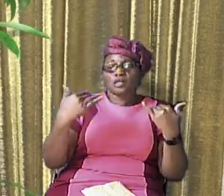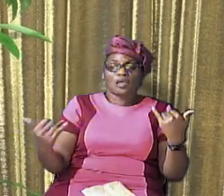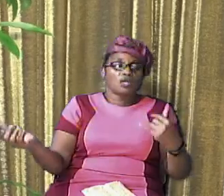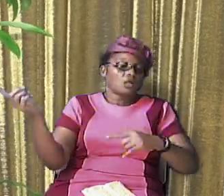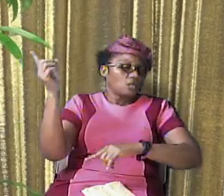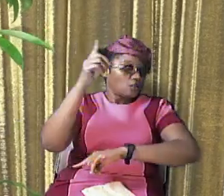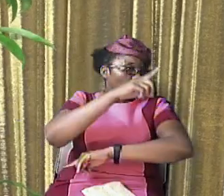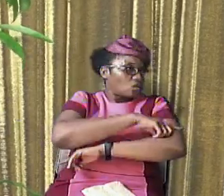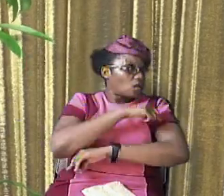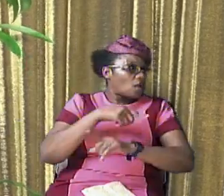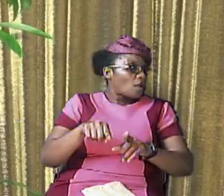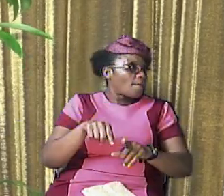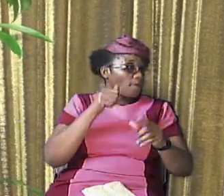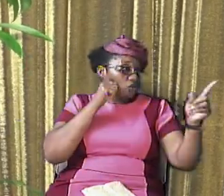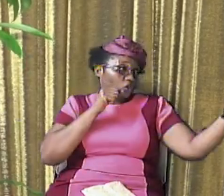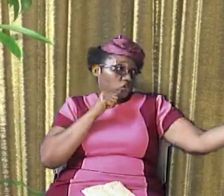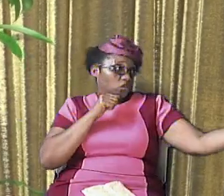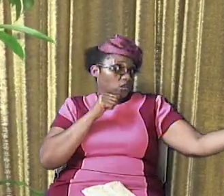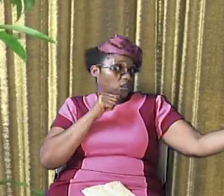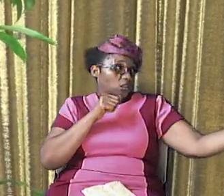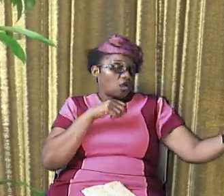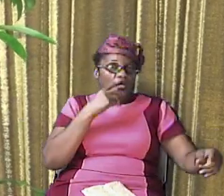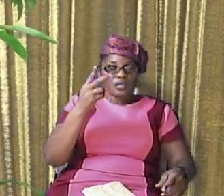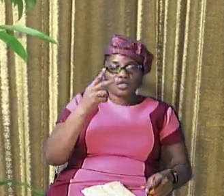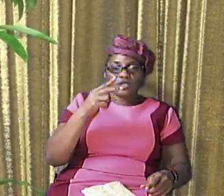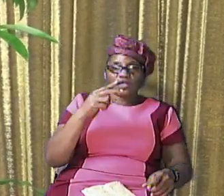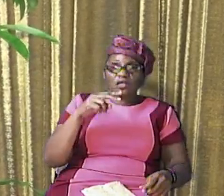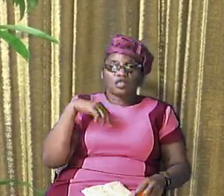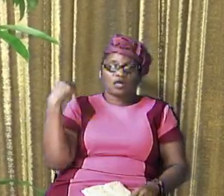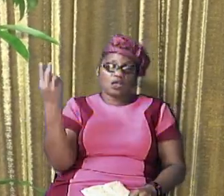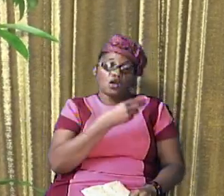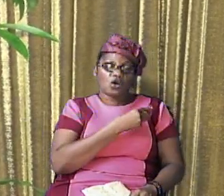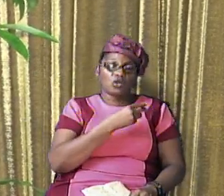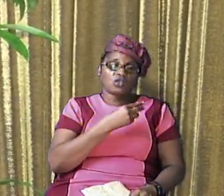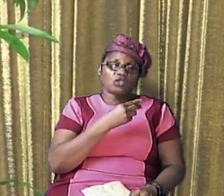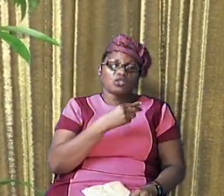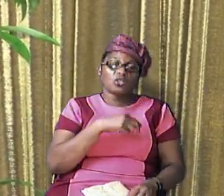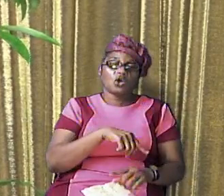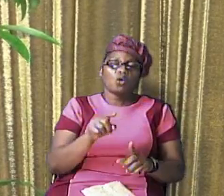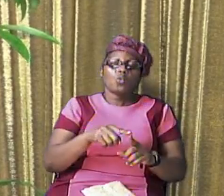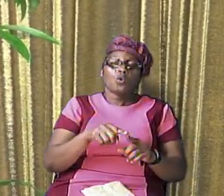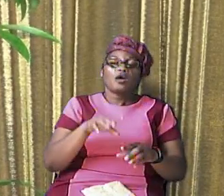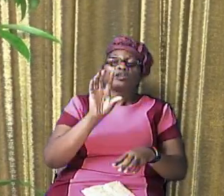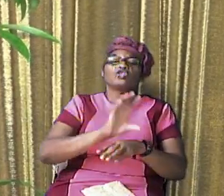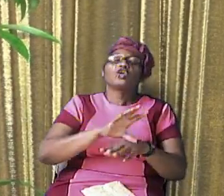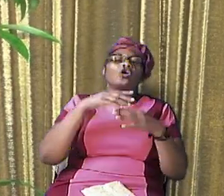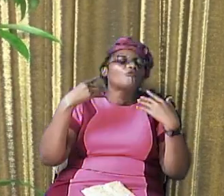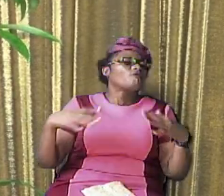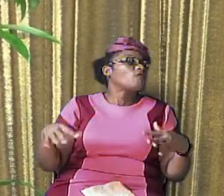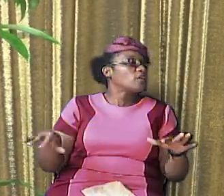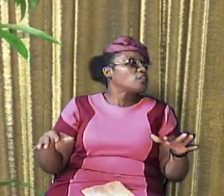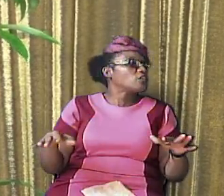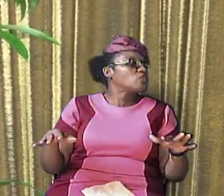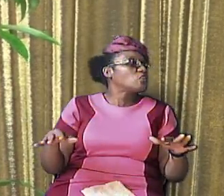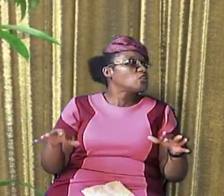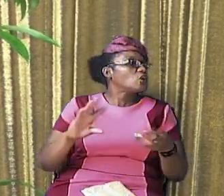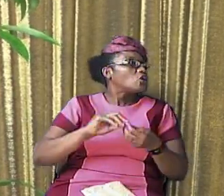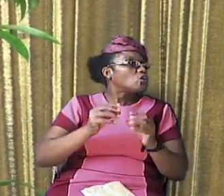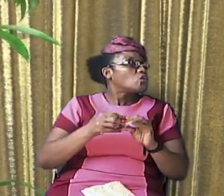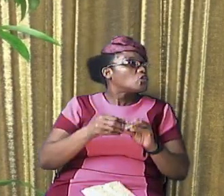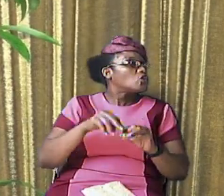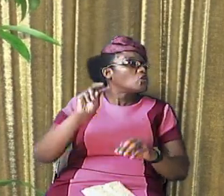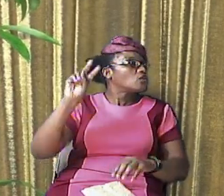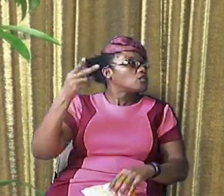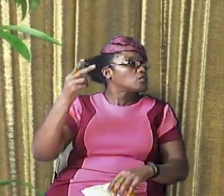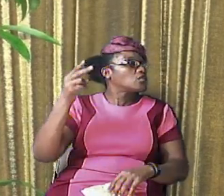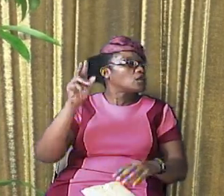see you after service. But I don't want to leave my word with you. I want to tell you a quick story. Glory to God. 2 Kings